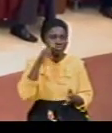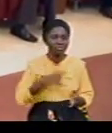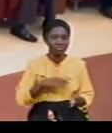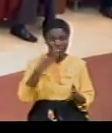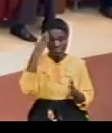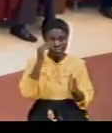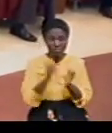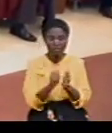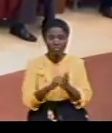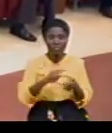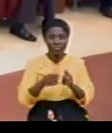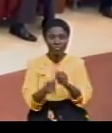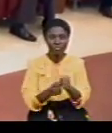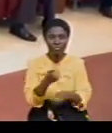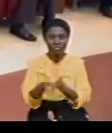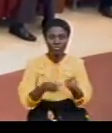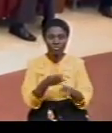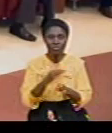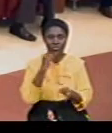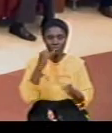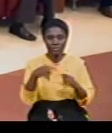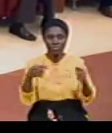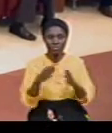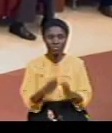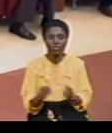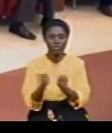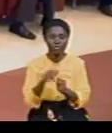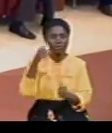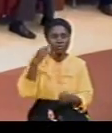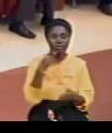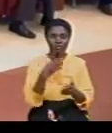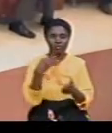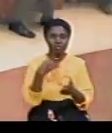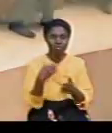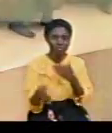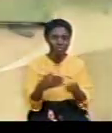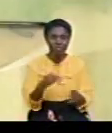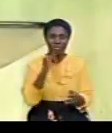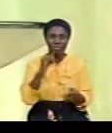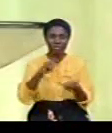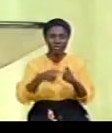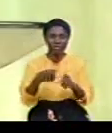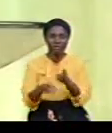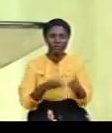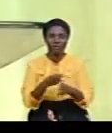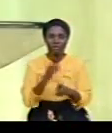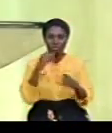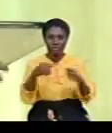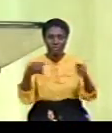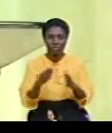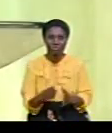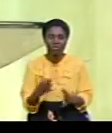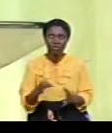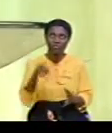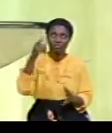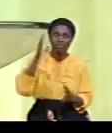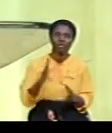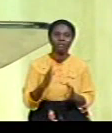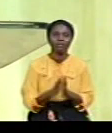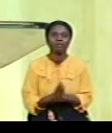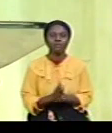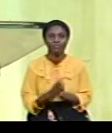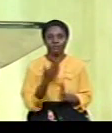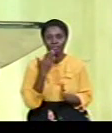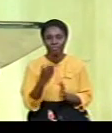Whosoever therefore will be a friend of the world is the enemy of God. Thank you. Can you read that text for us?